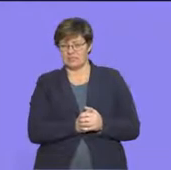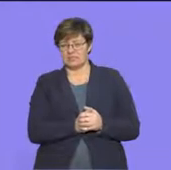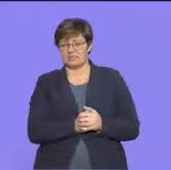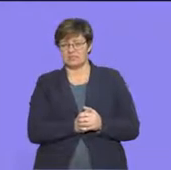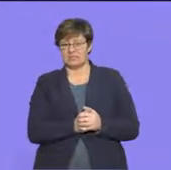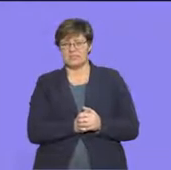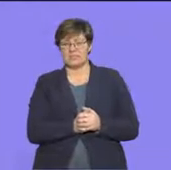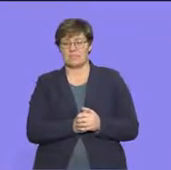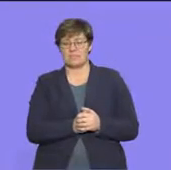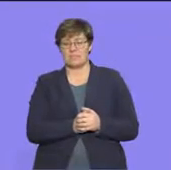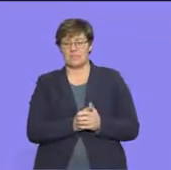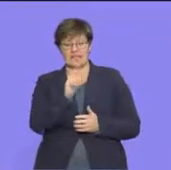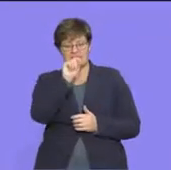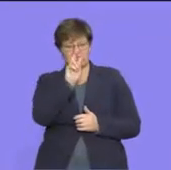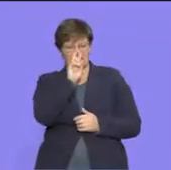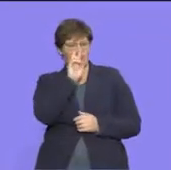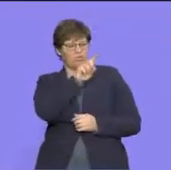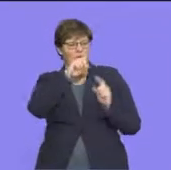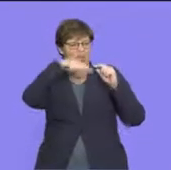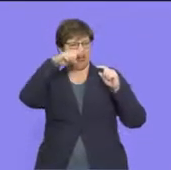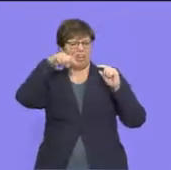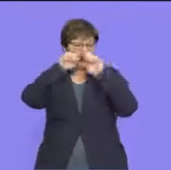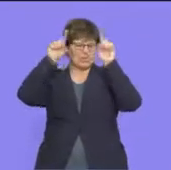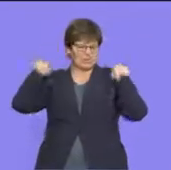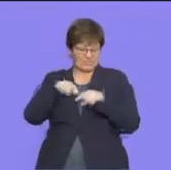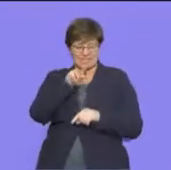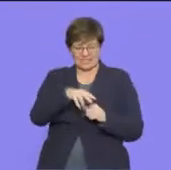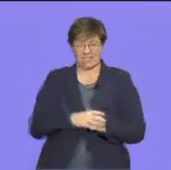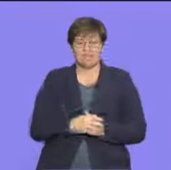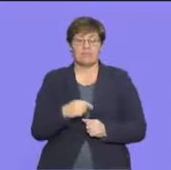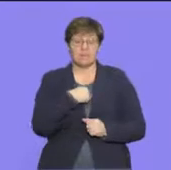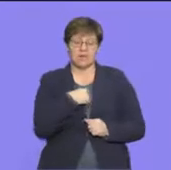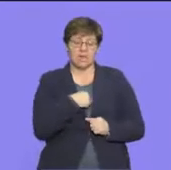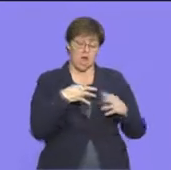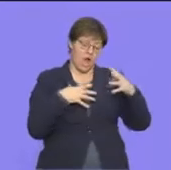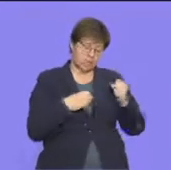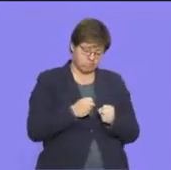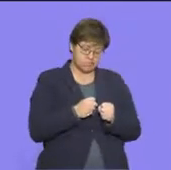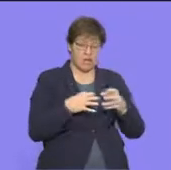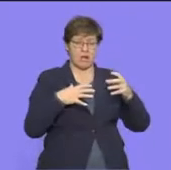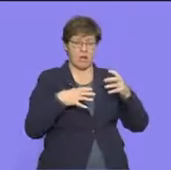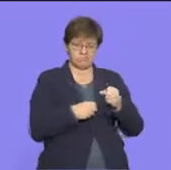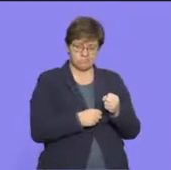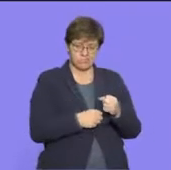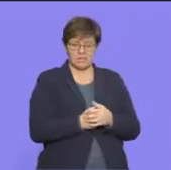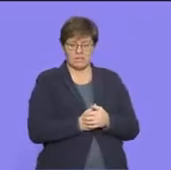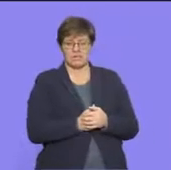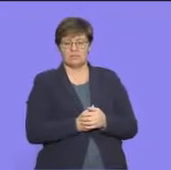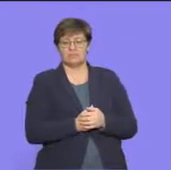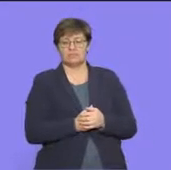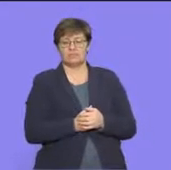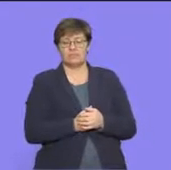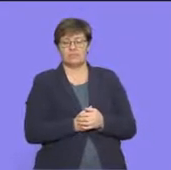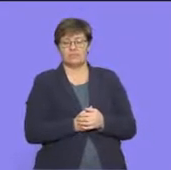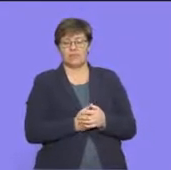the TV. And basically, what it means is when your heart contracts and when you relax. So the atria, when